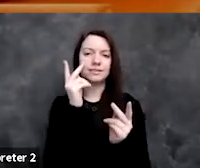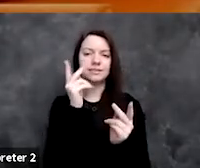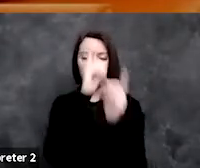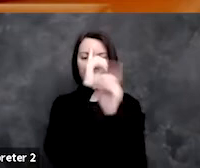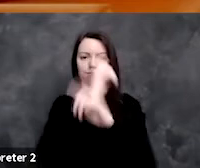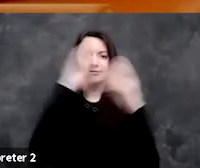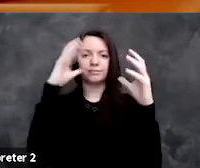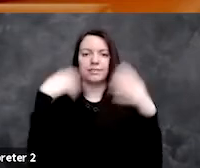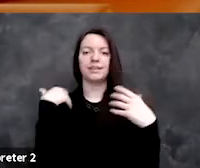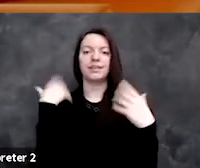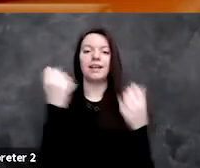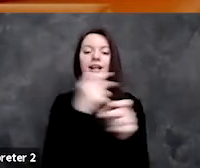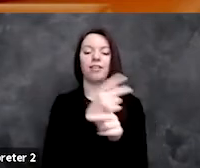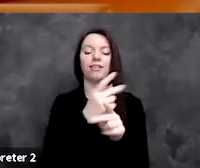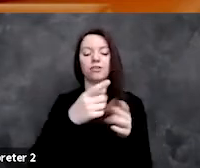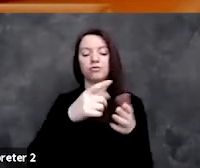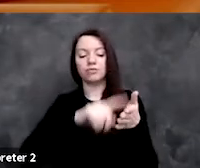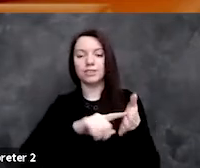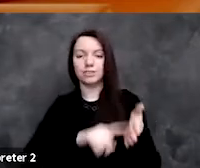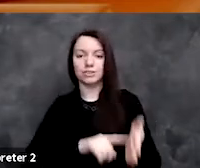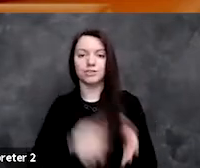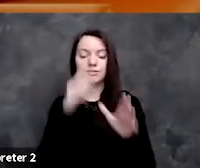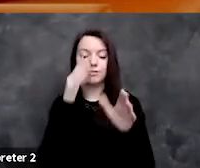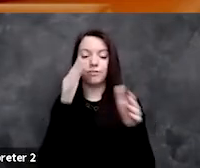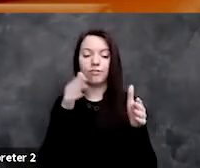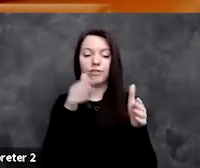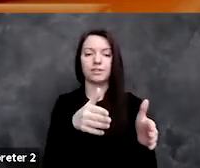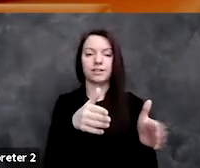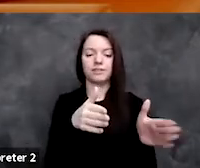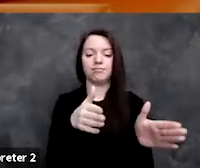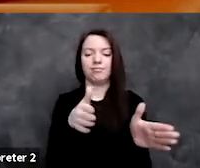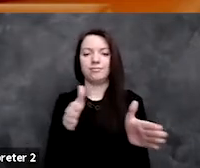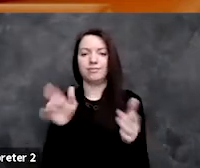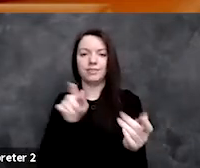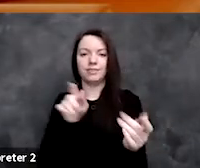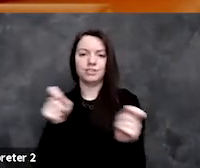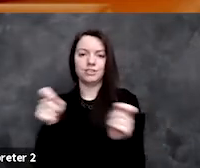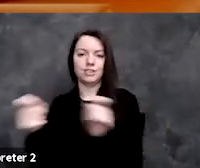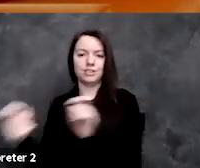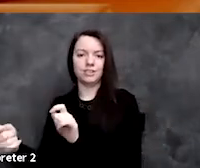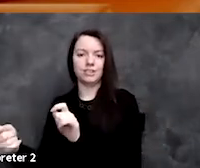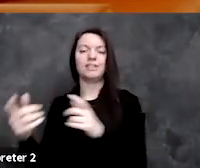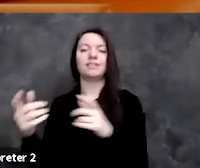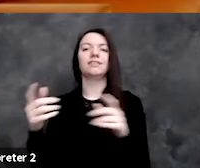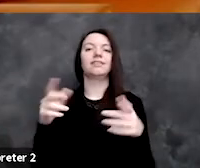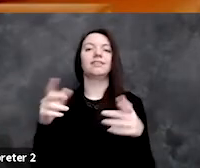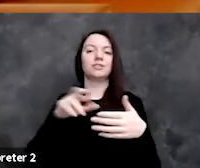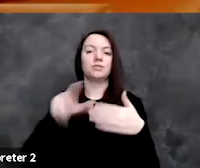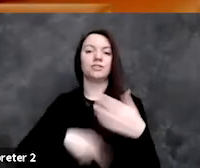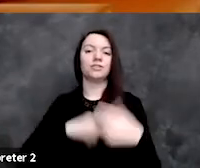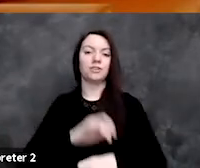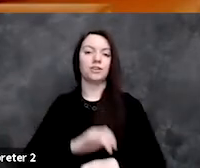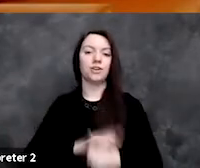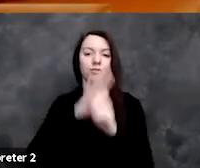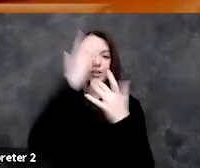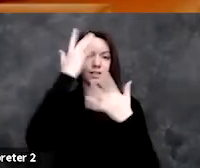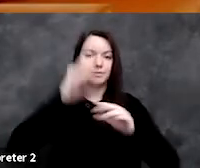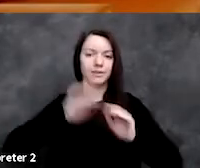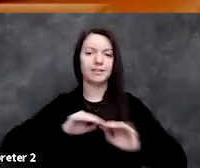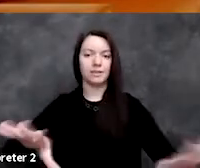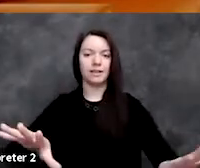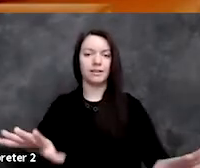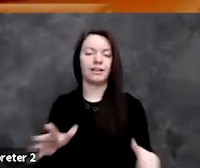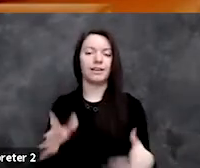healthcare research um focus changing as a result of the coven 19 pandemic